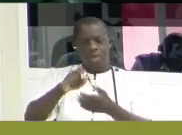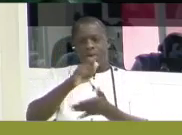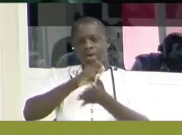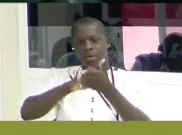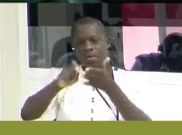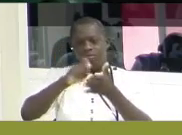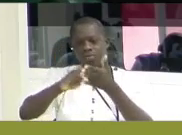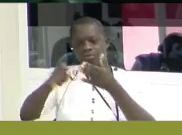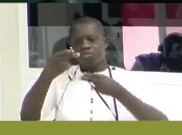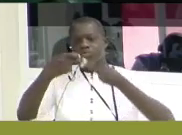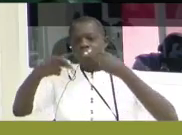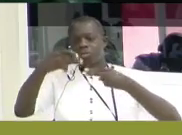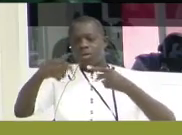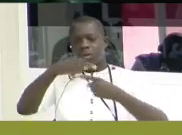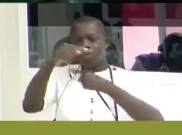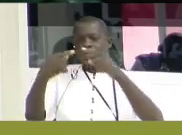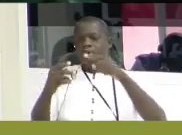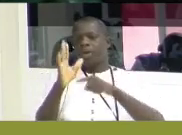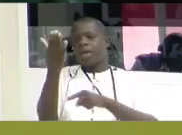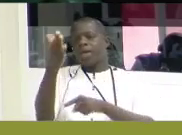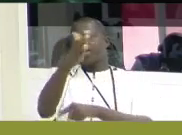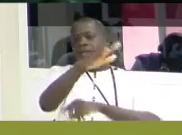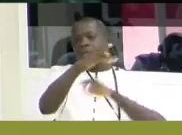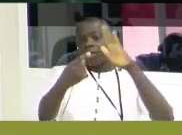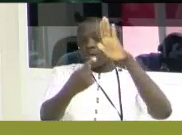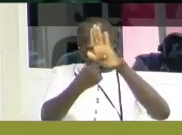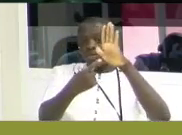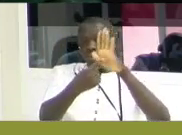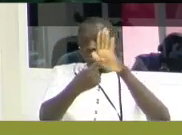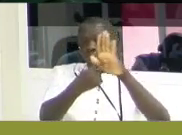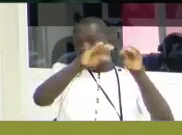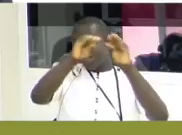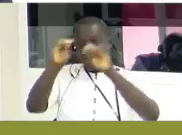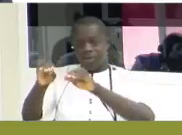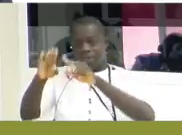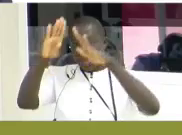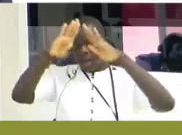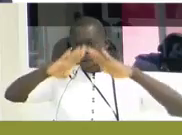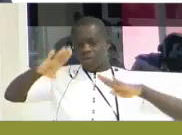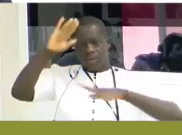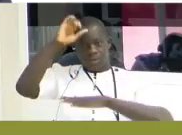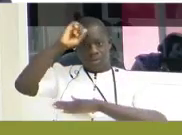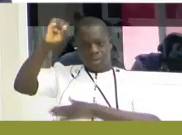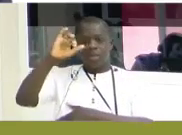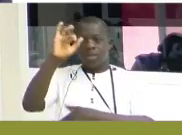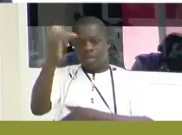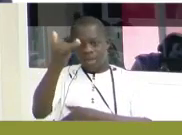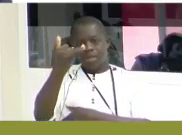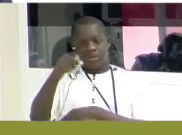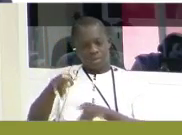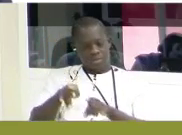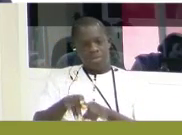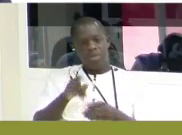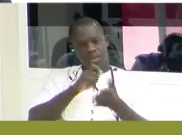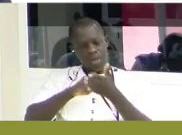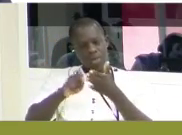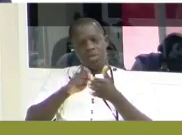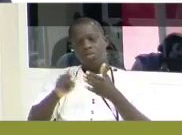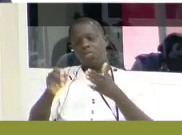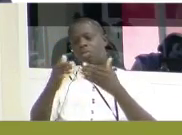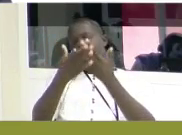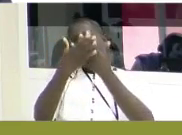any significant event at the State House? Yes, I covered a lot. I